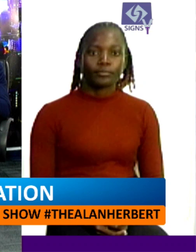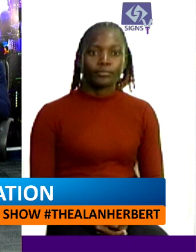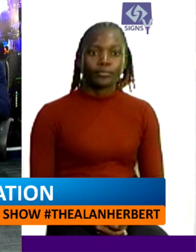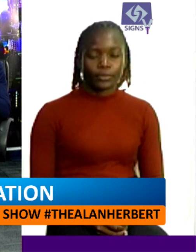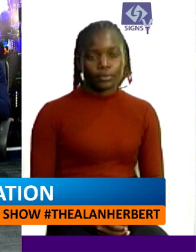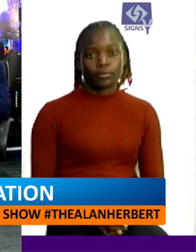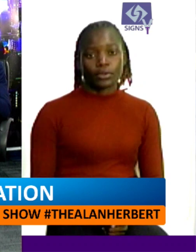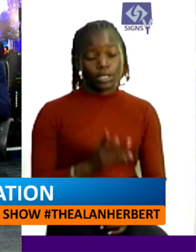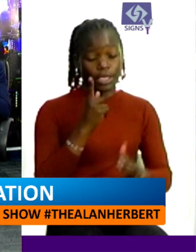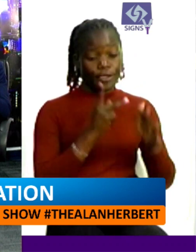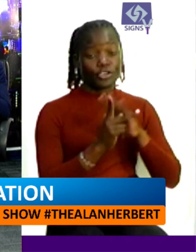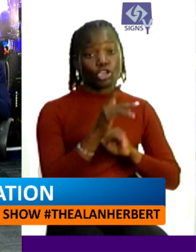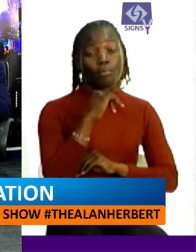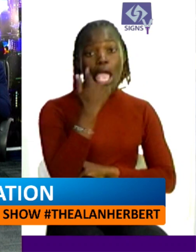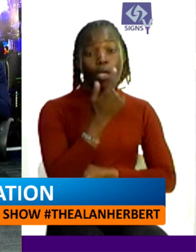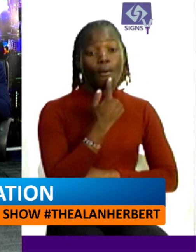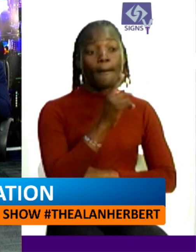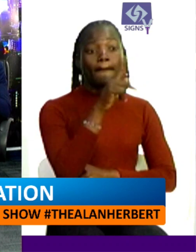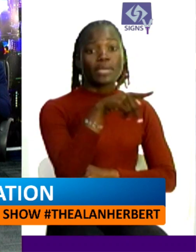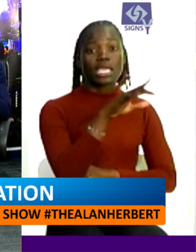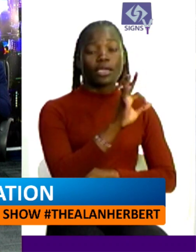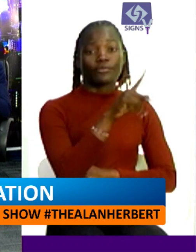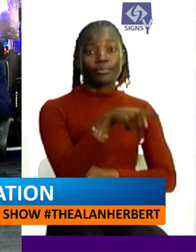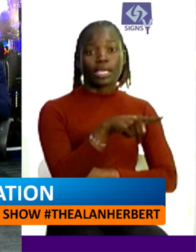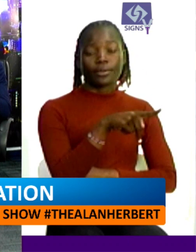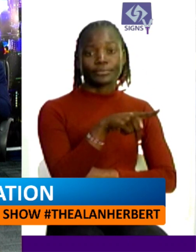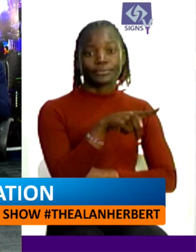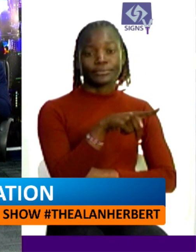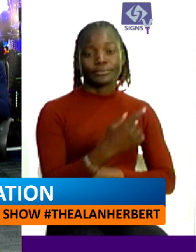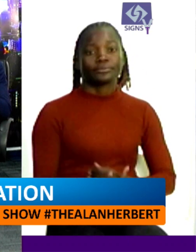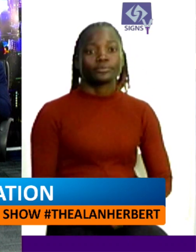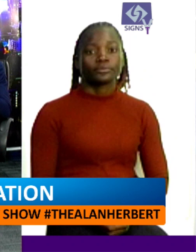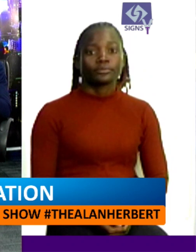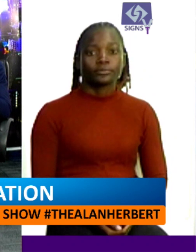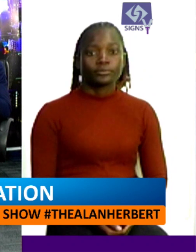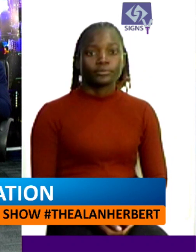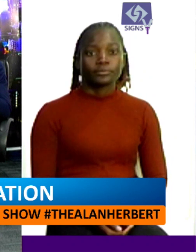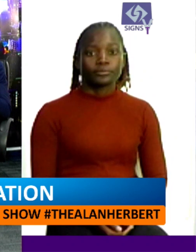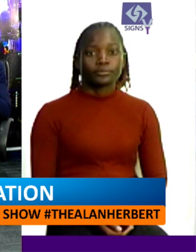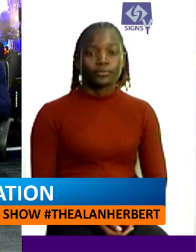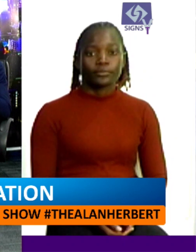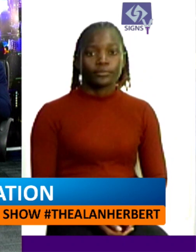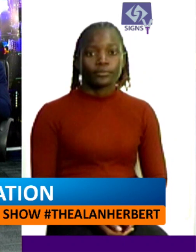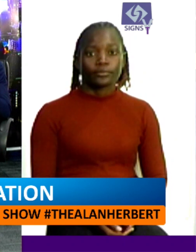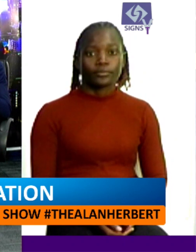PFP. Yeah. And I will say even right now, the